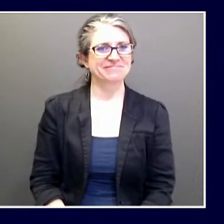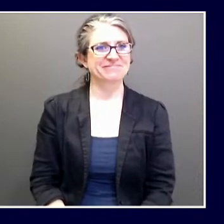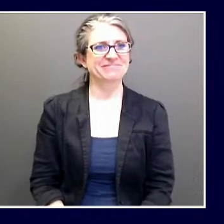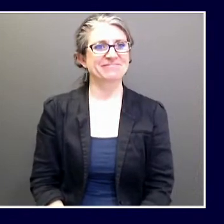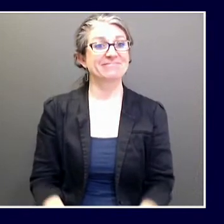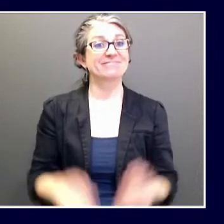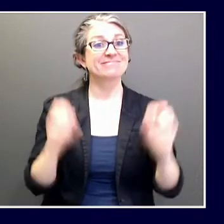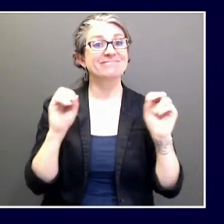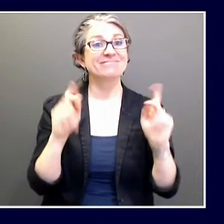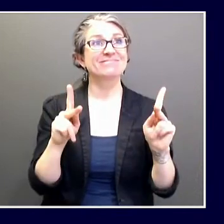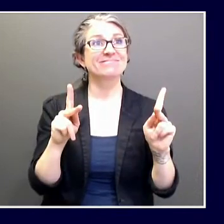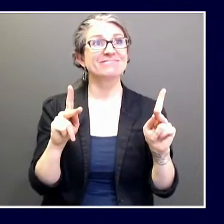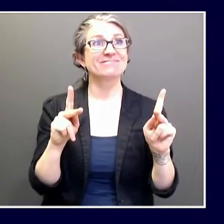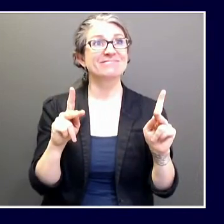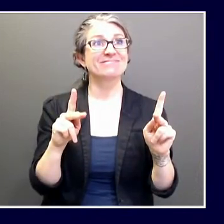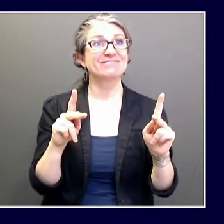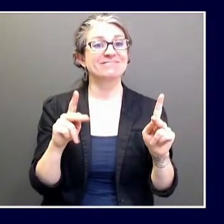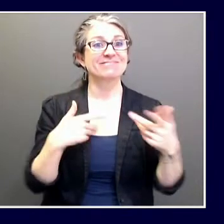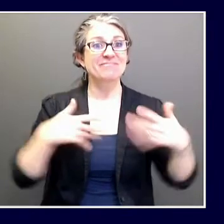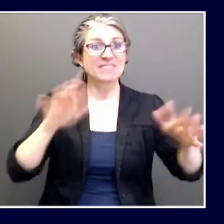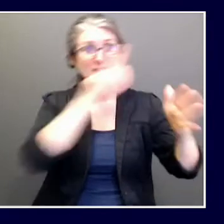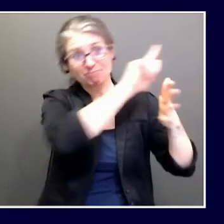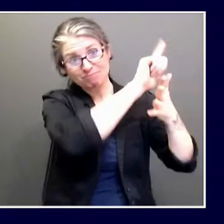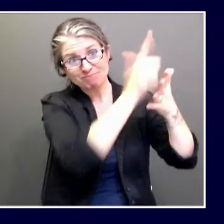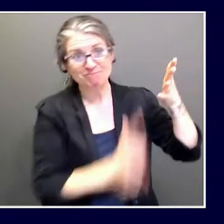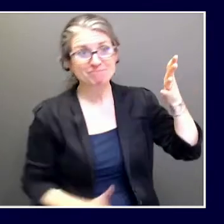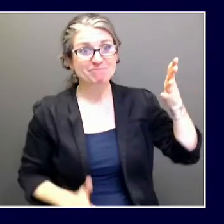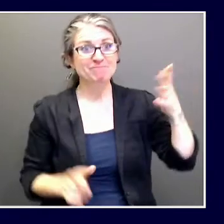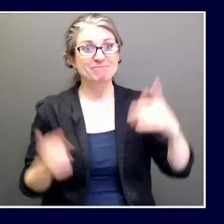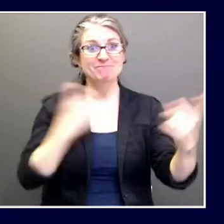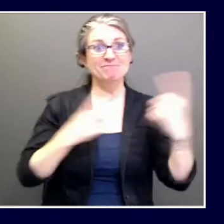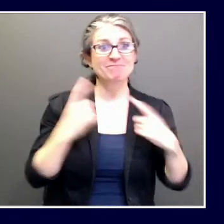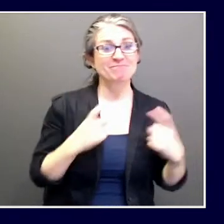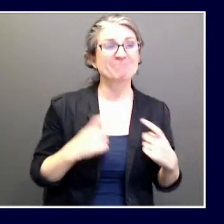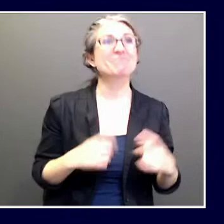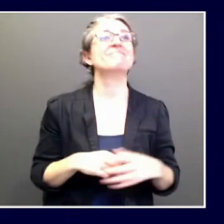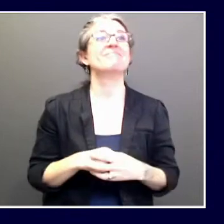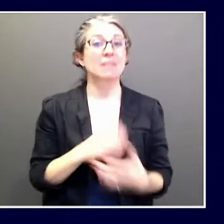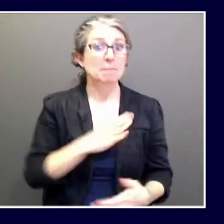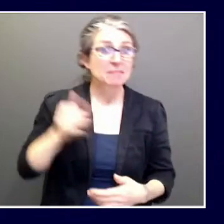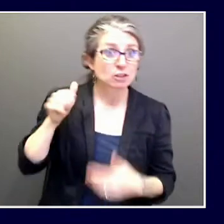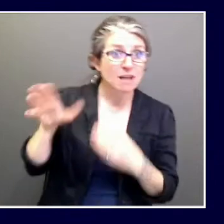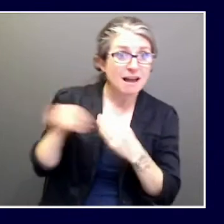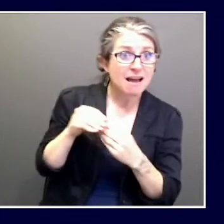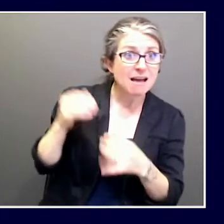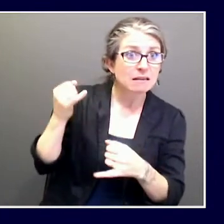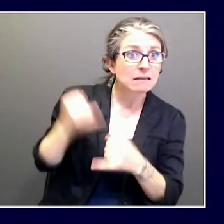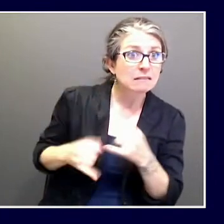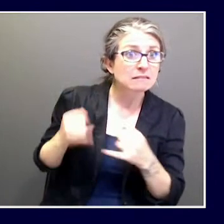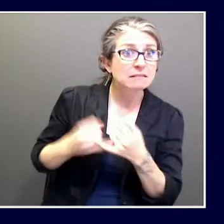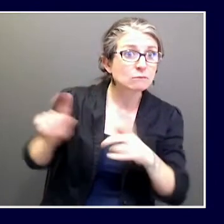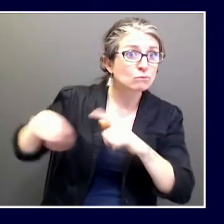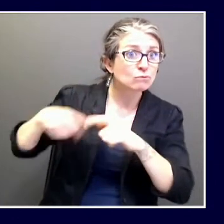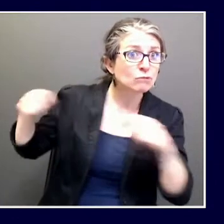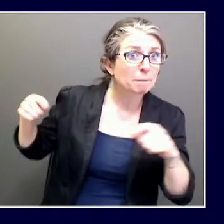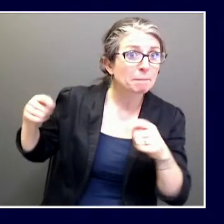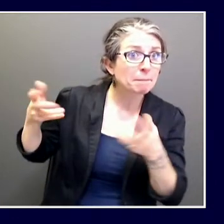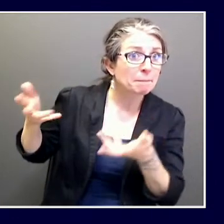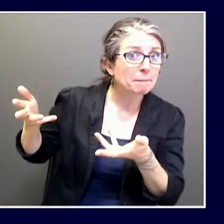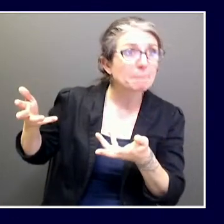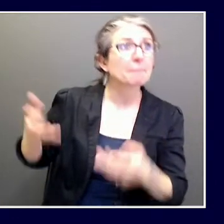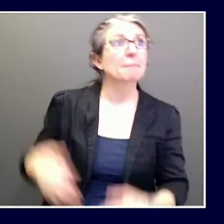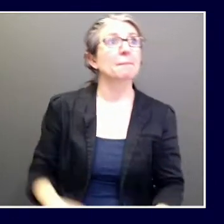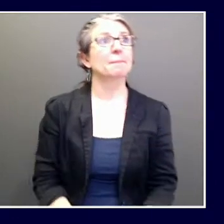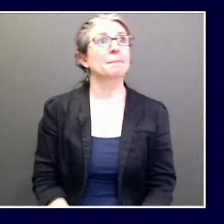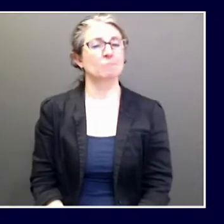That is our extent of questions for the afternoon. Commissioner, I'm happy to turn it over to you for any concluding remarks. Sure. I would just remind